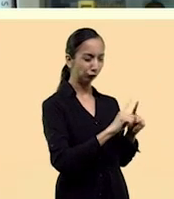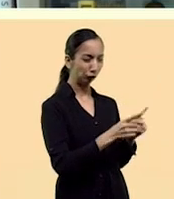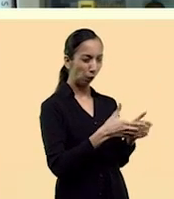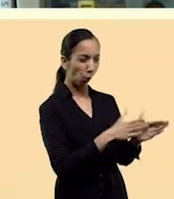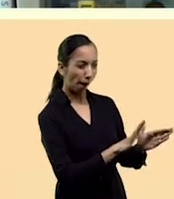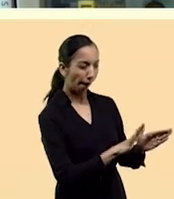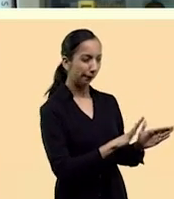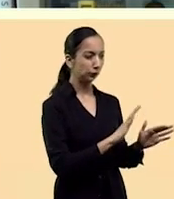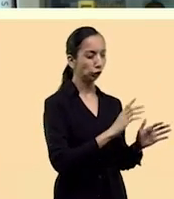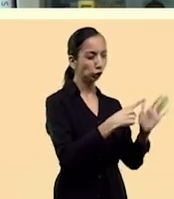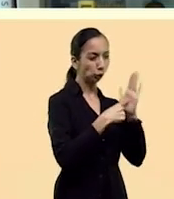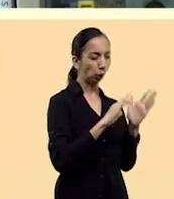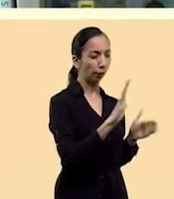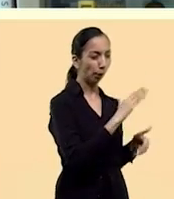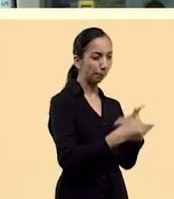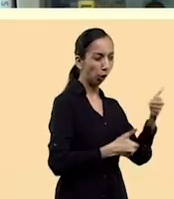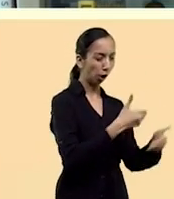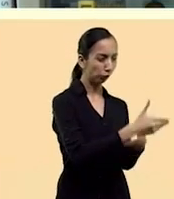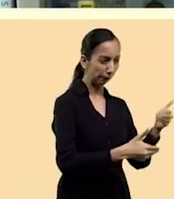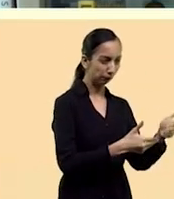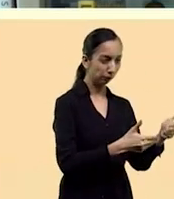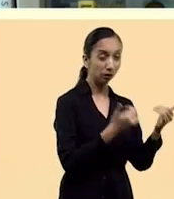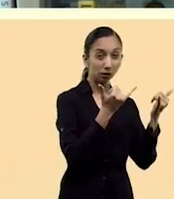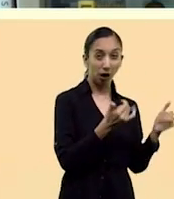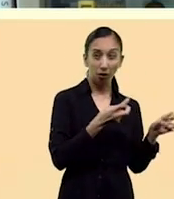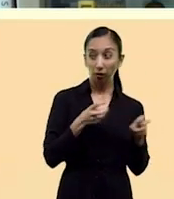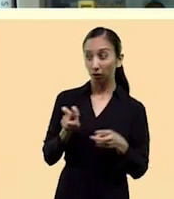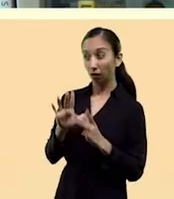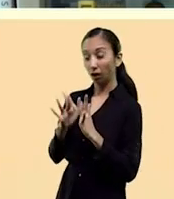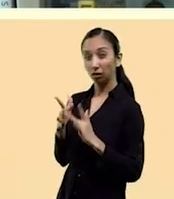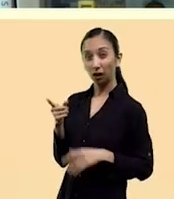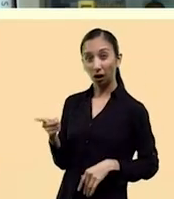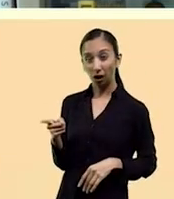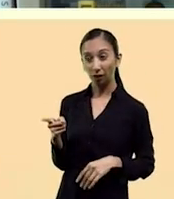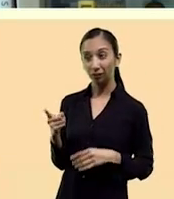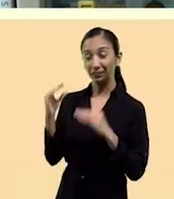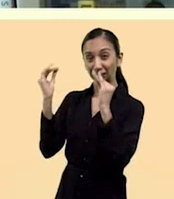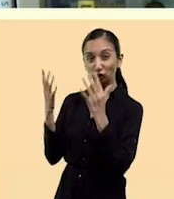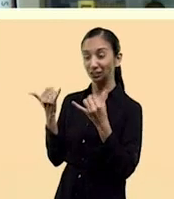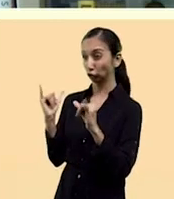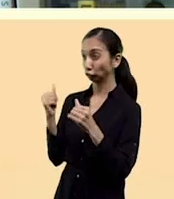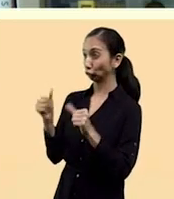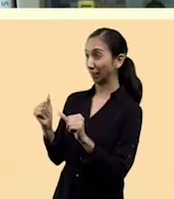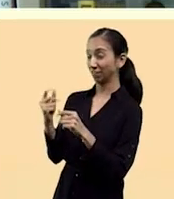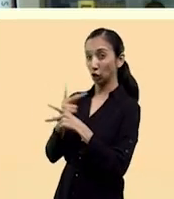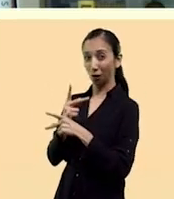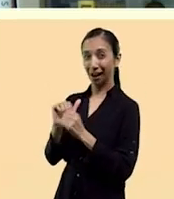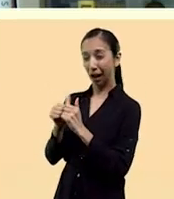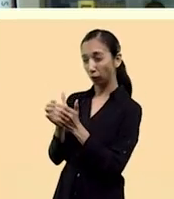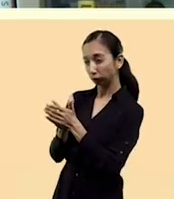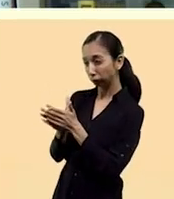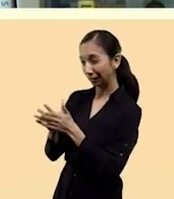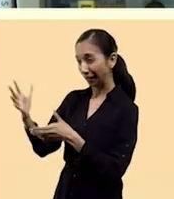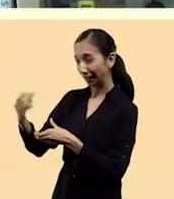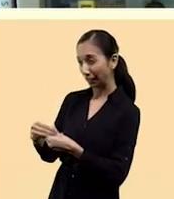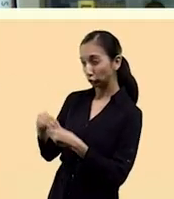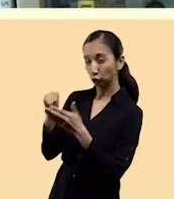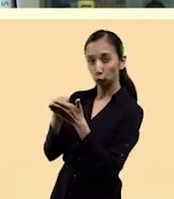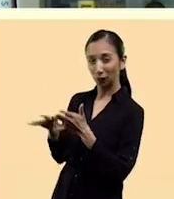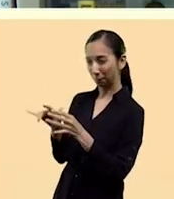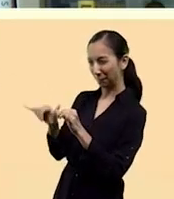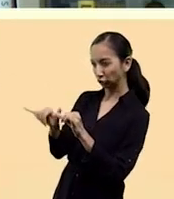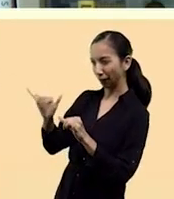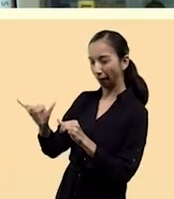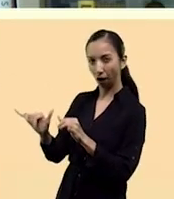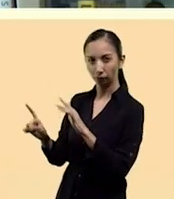learning? We're in the early days in the transition to online education, and educators are still figuring out how to solve this puzzle. There